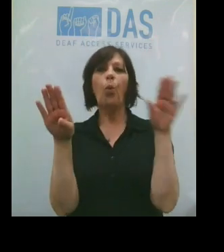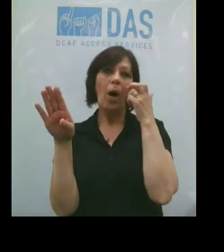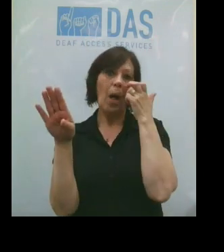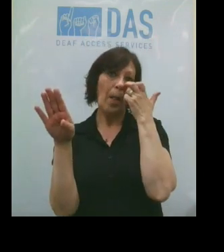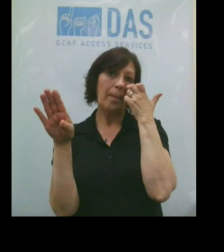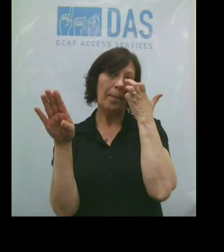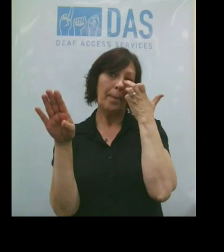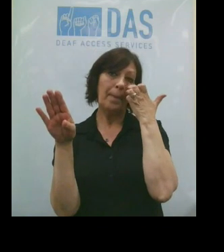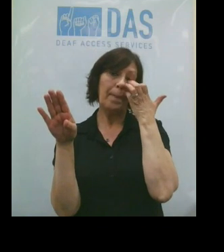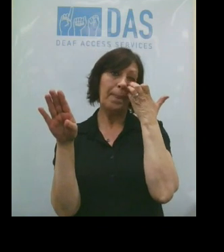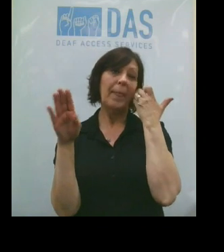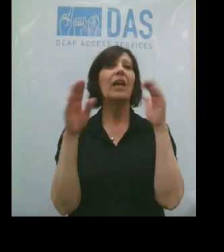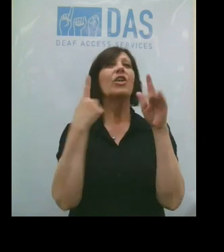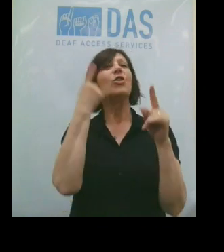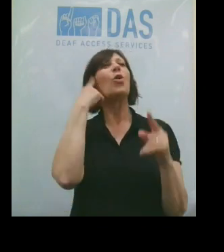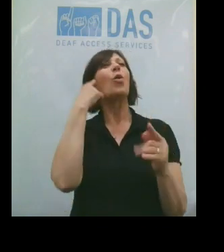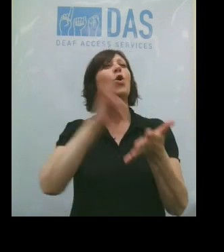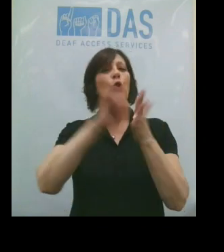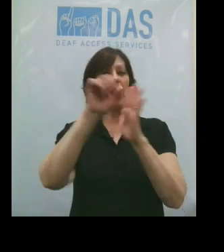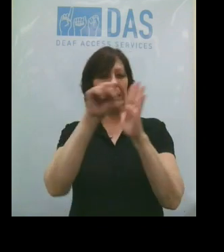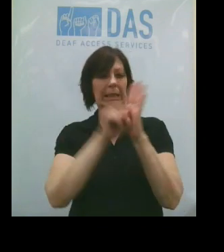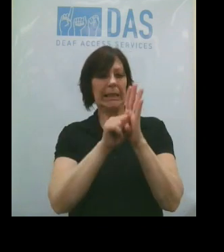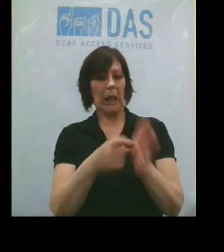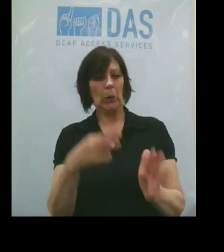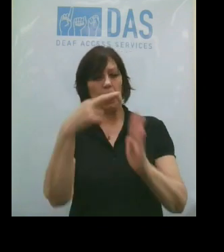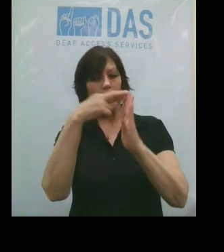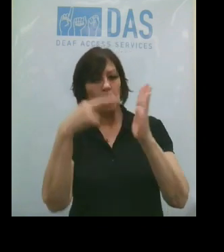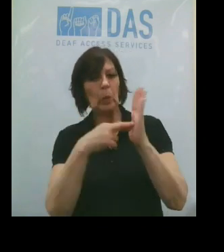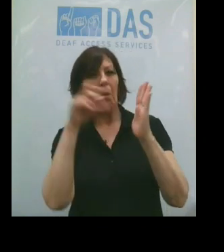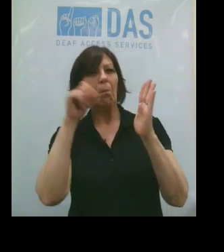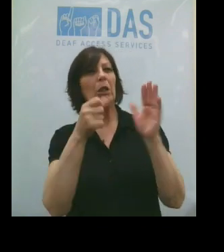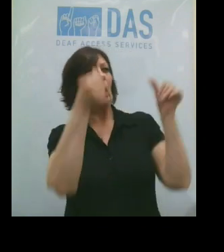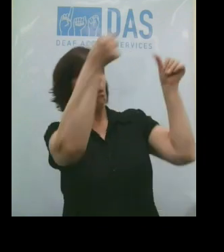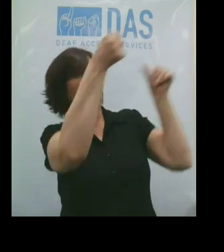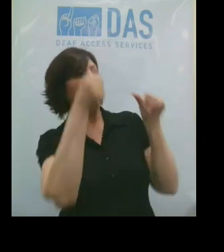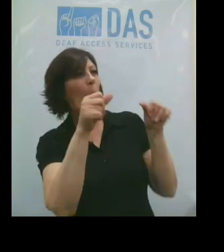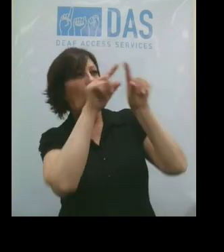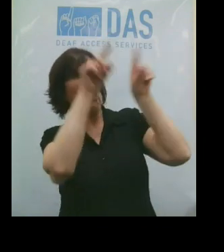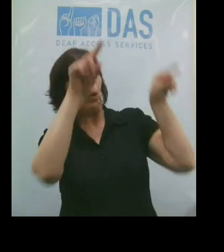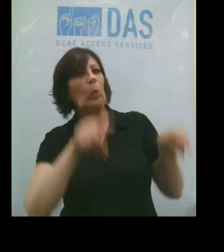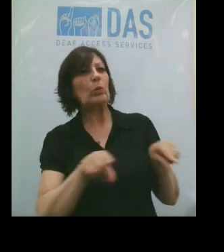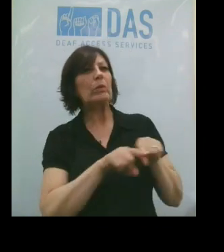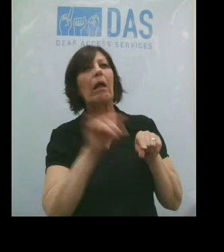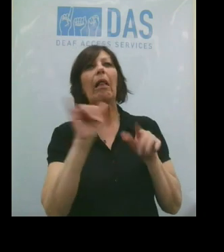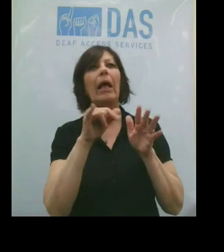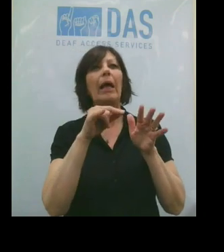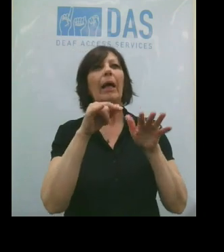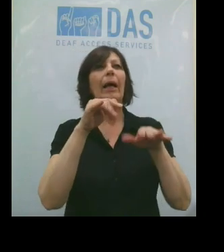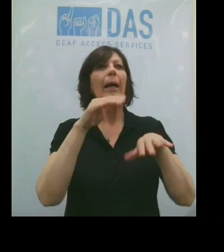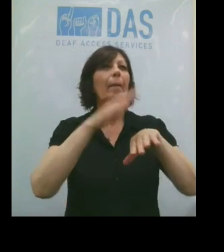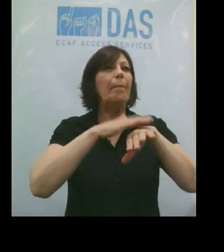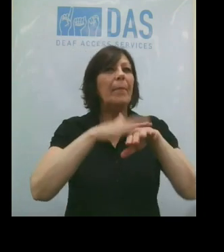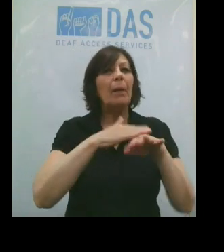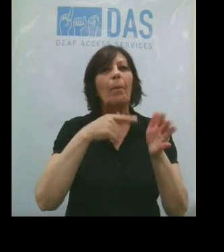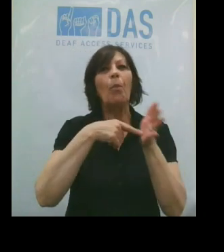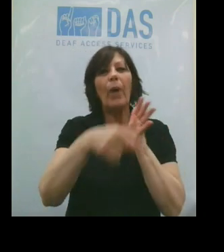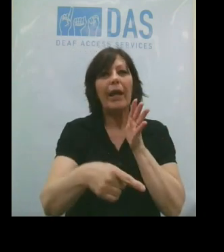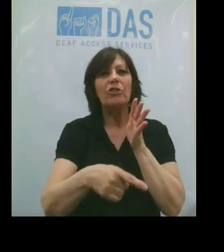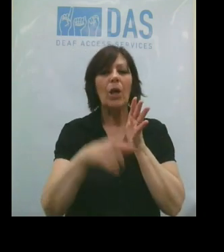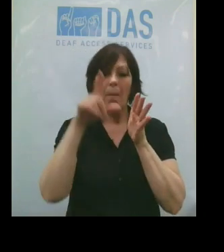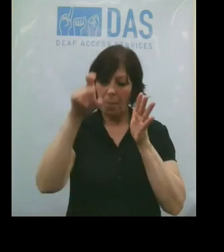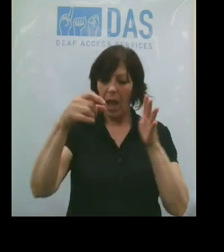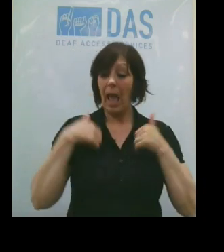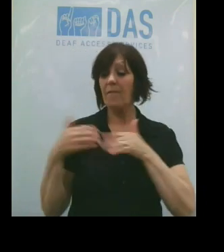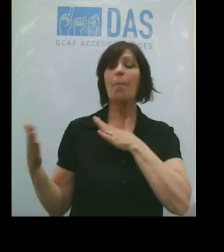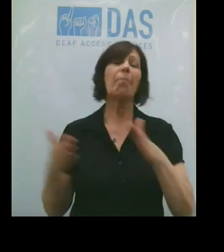like the minimum wage signs and things like that. You need to have something in your business that says you have the plan on record. And if somebody